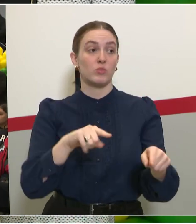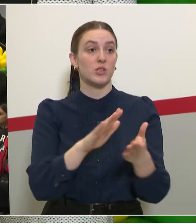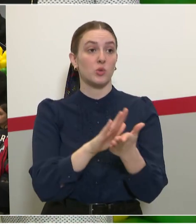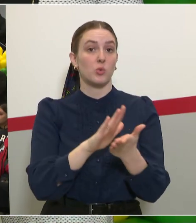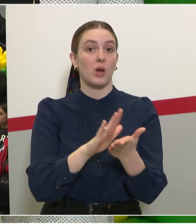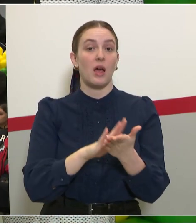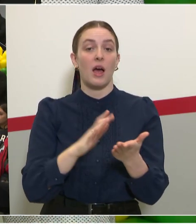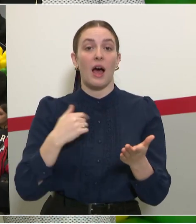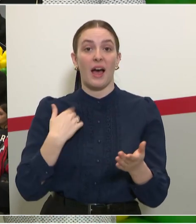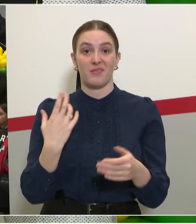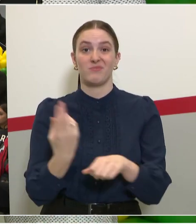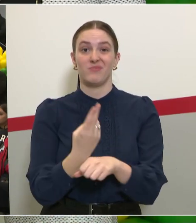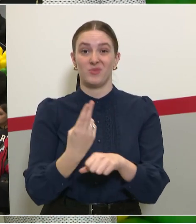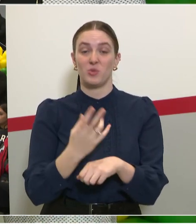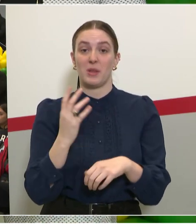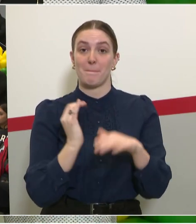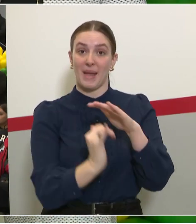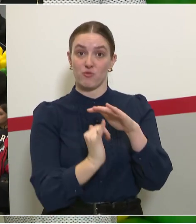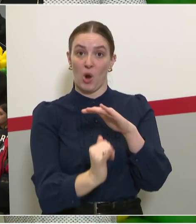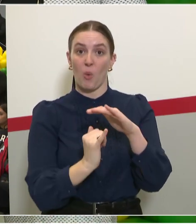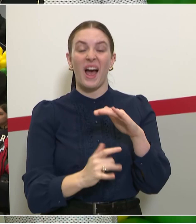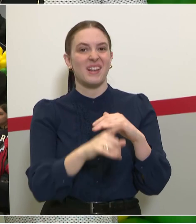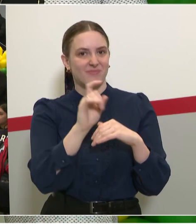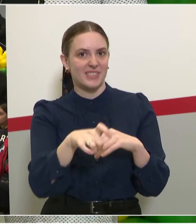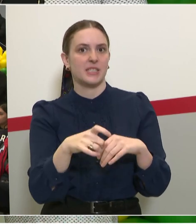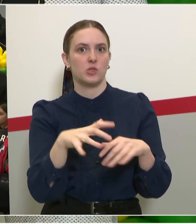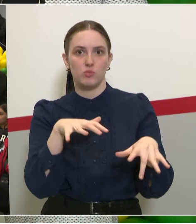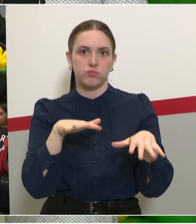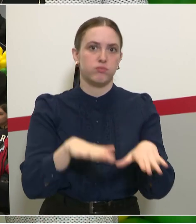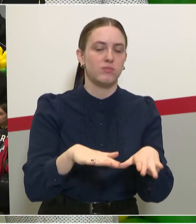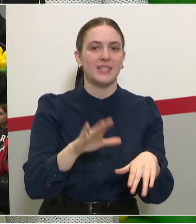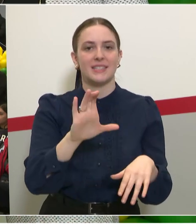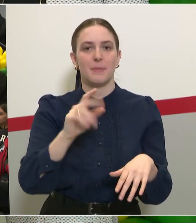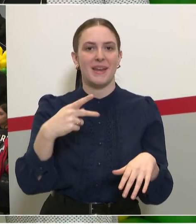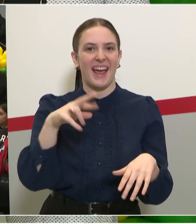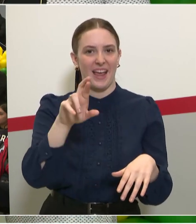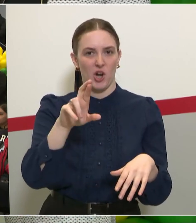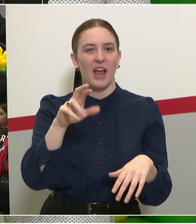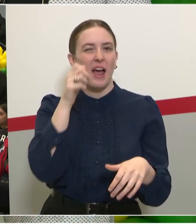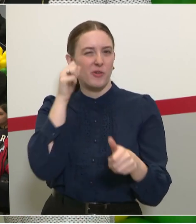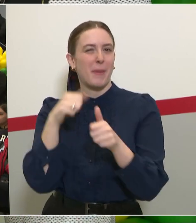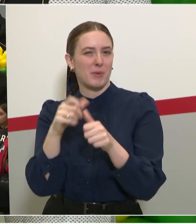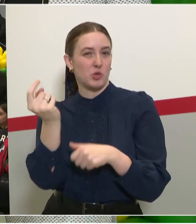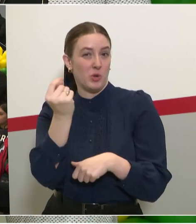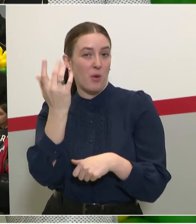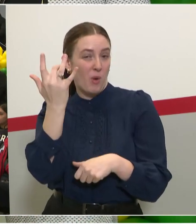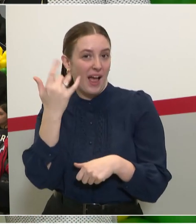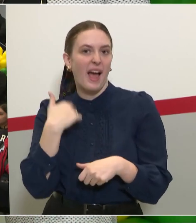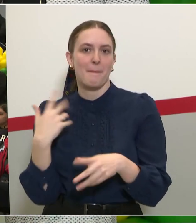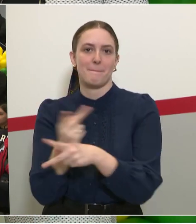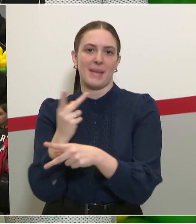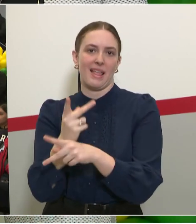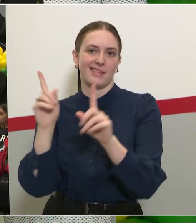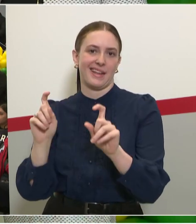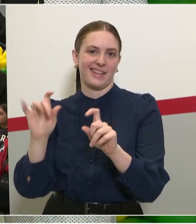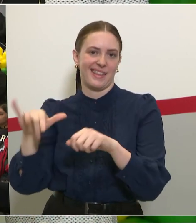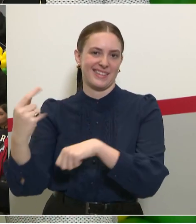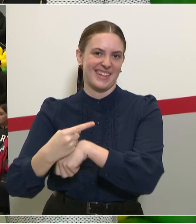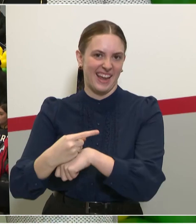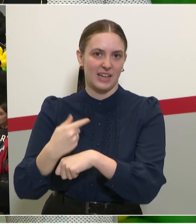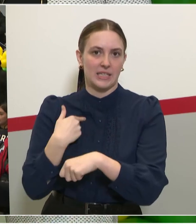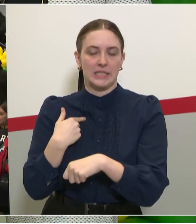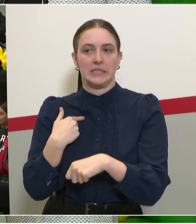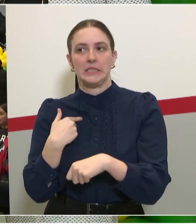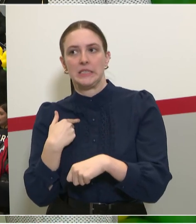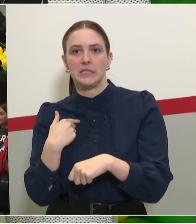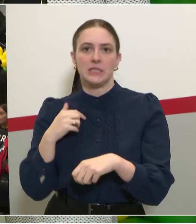Metro. I remember it was a Tuesday morning because I had a math test first period that I dreaded taking. At my stop, I was waiting